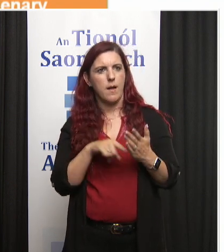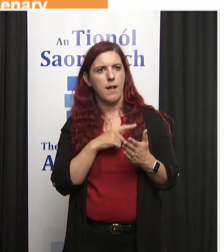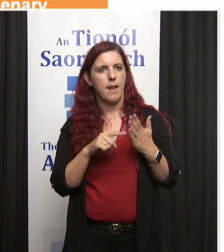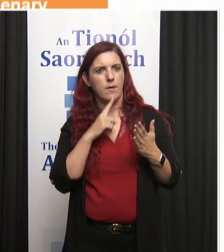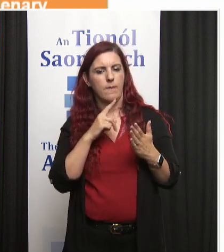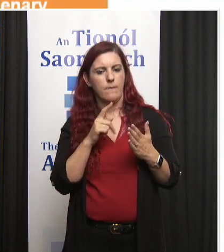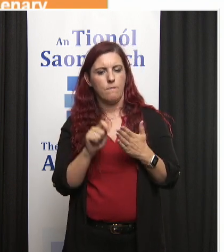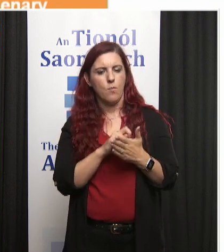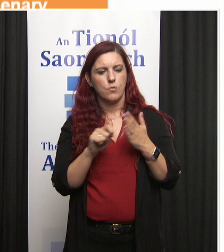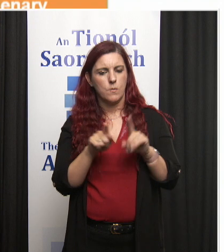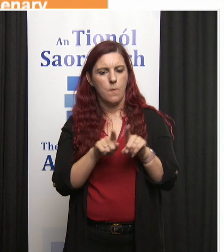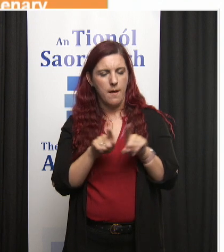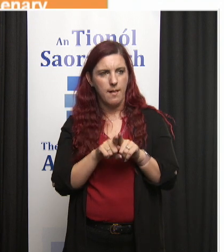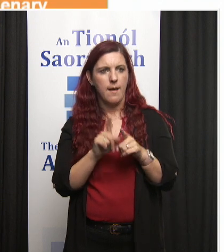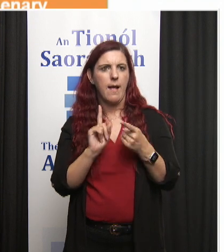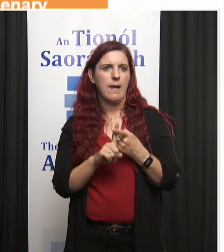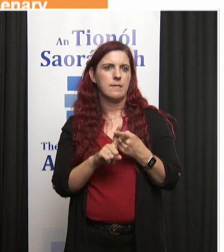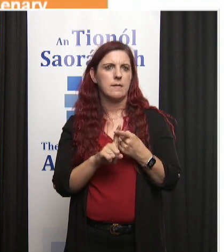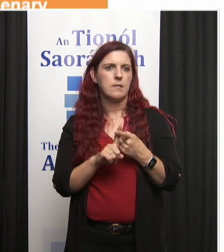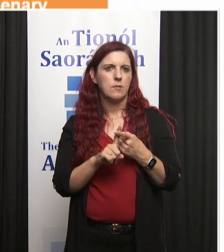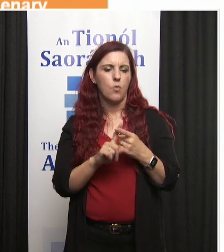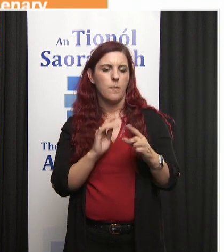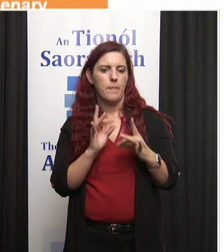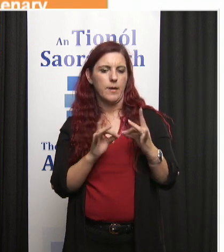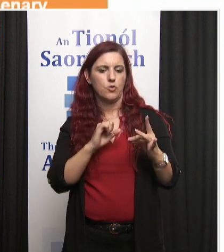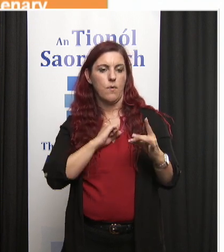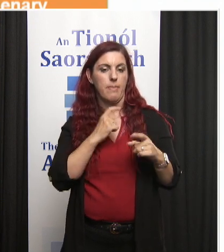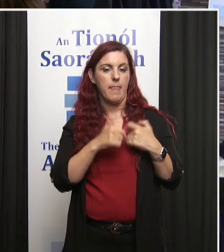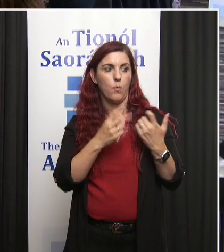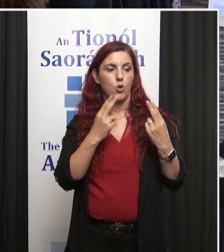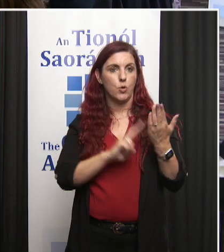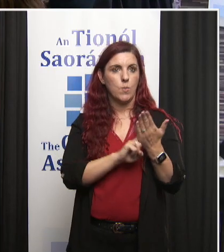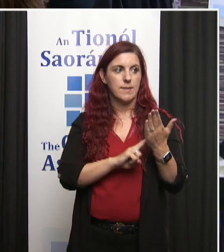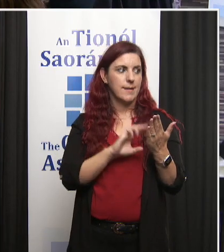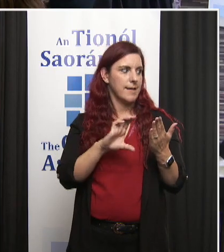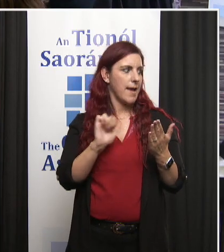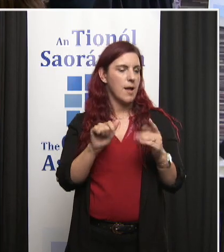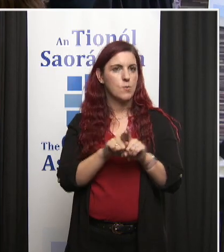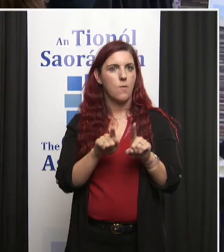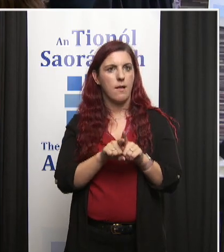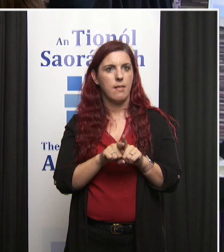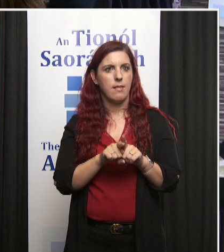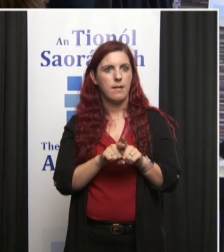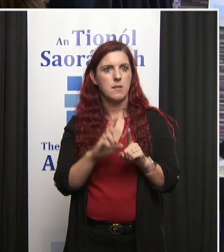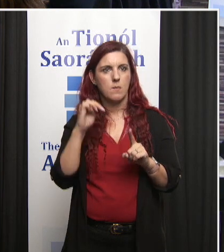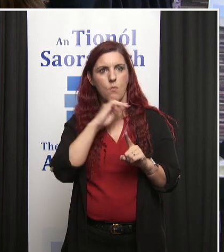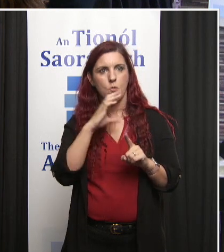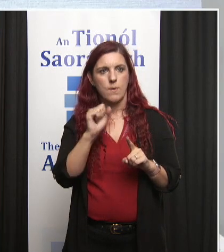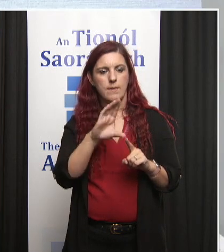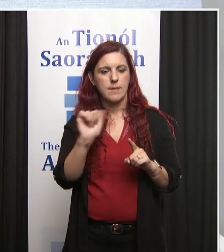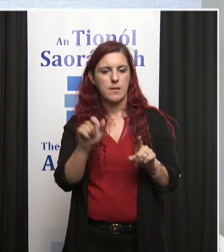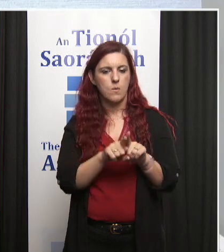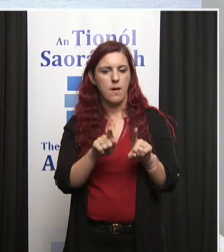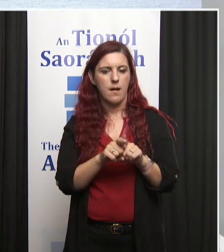felt strongly that councillors shouldn't decide on assembly. Merit and expertise is important for assembly. Would need